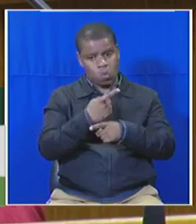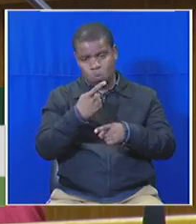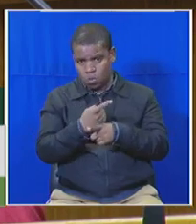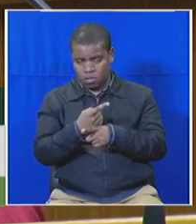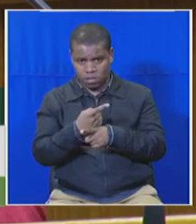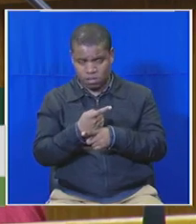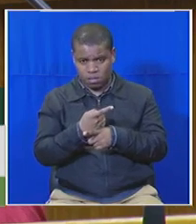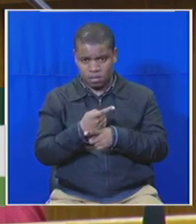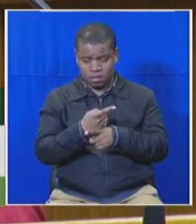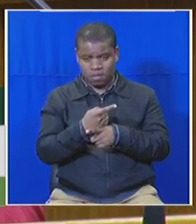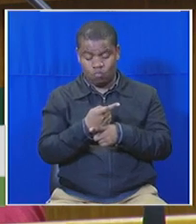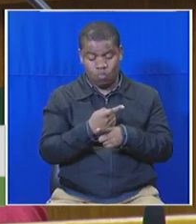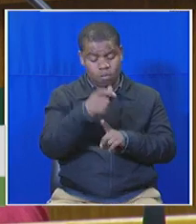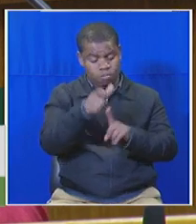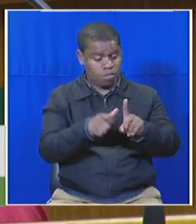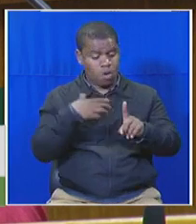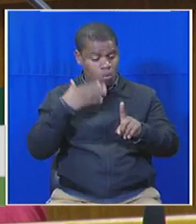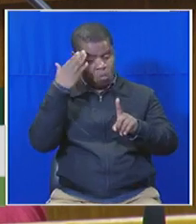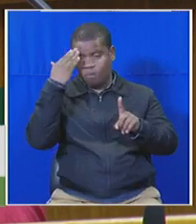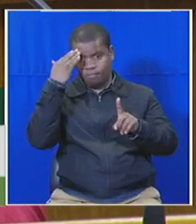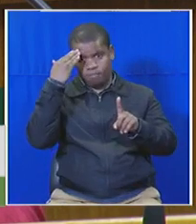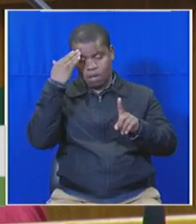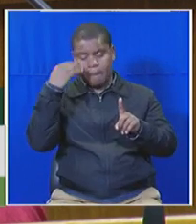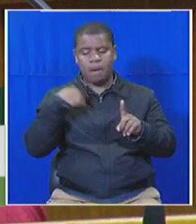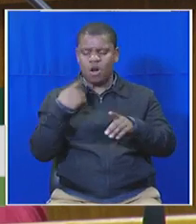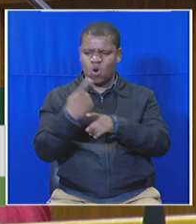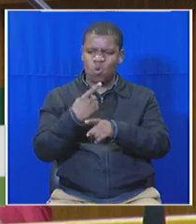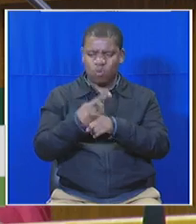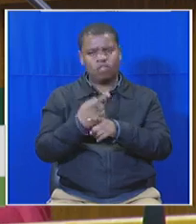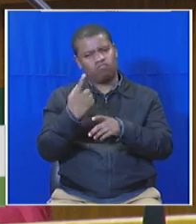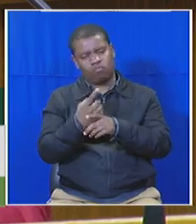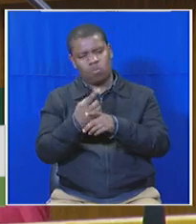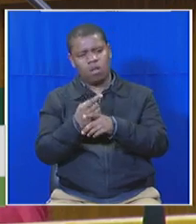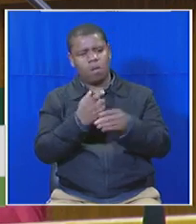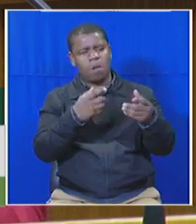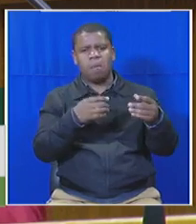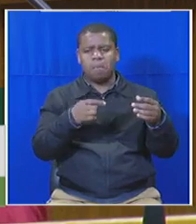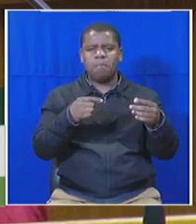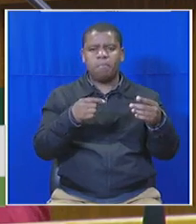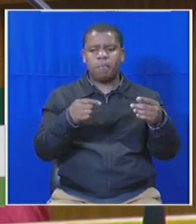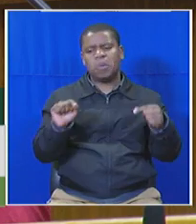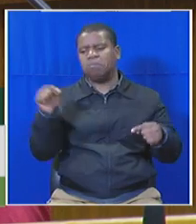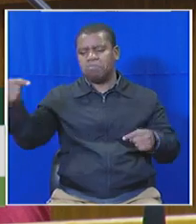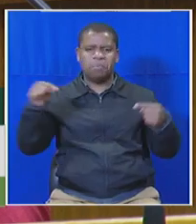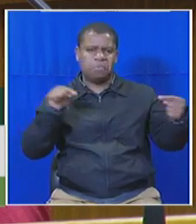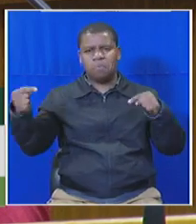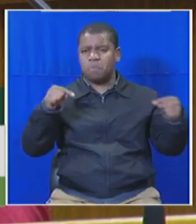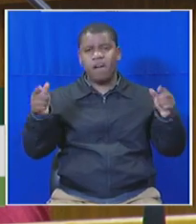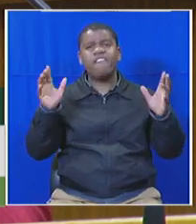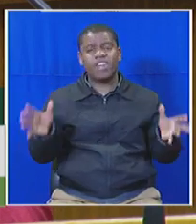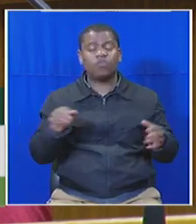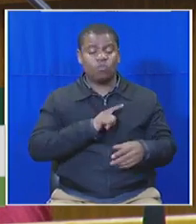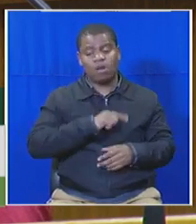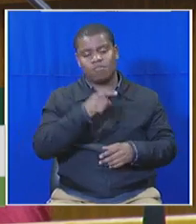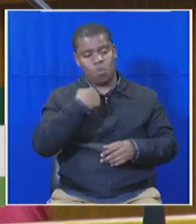bengumbutho we-DA, kodwa ilifu elimnyama elehlele usapho lwakhe kunye nombutho wakhe i-DA isenza sibe novelwano olukhulu